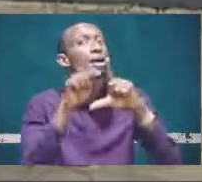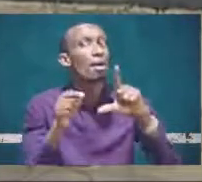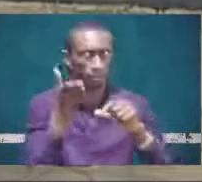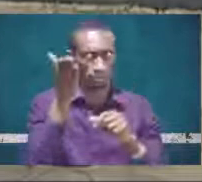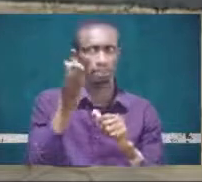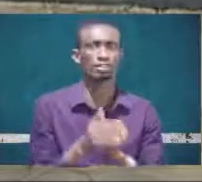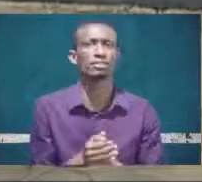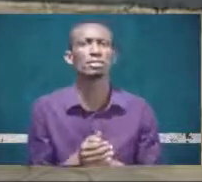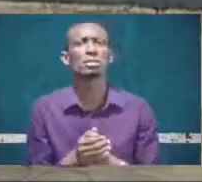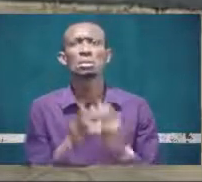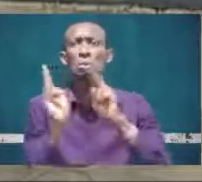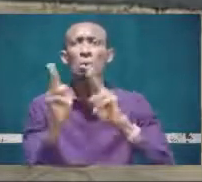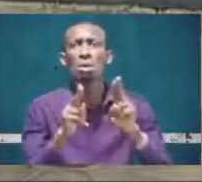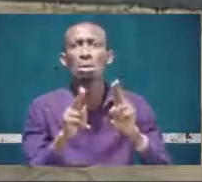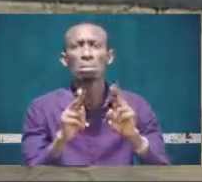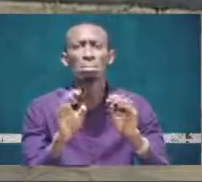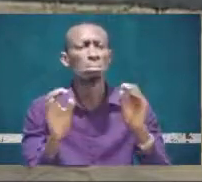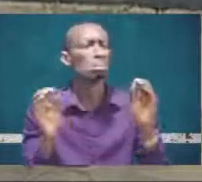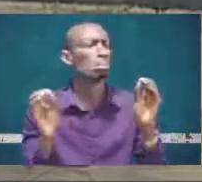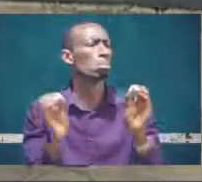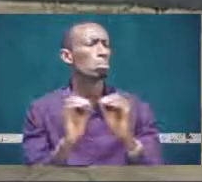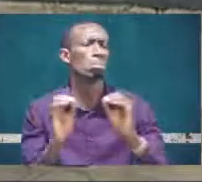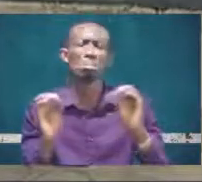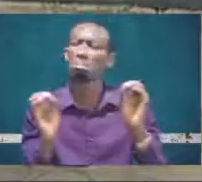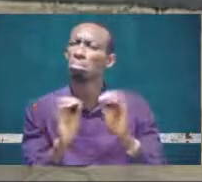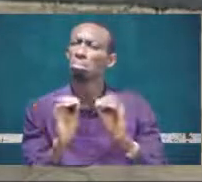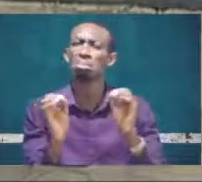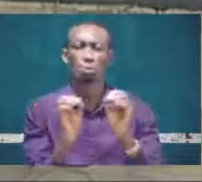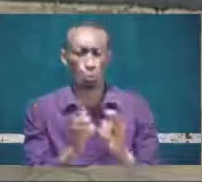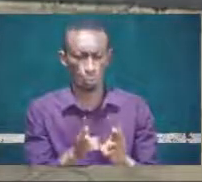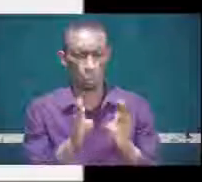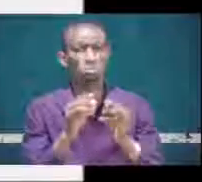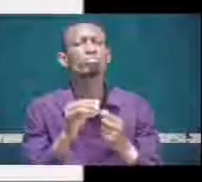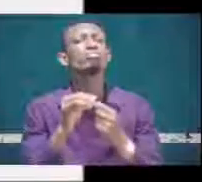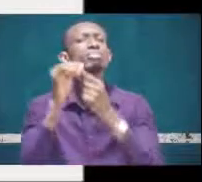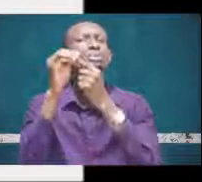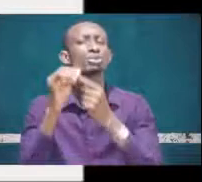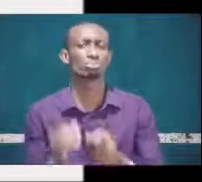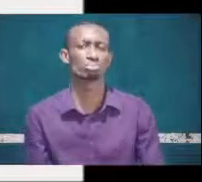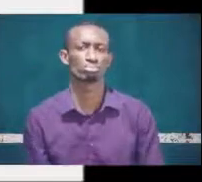abnormally. You see, it is an abnormal demand curve. It is a regressive demand curve.